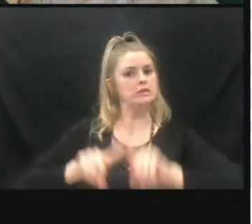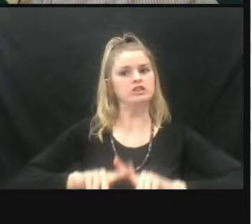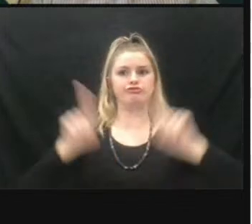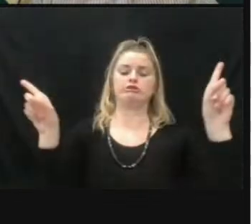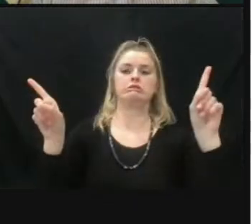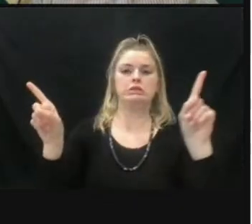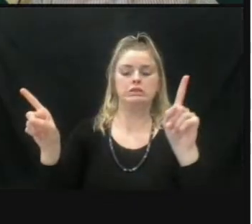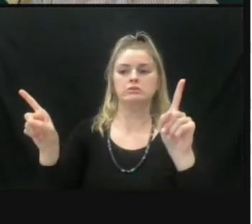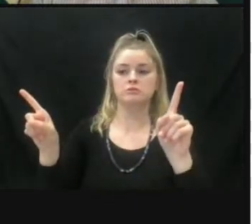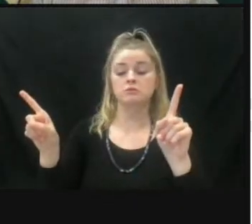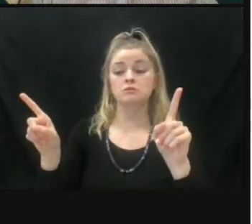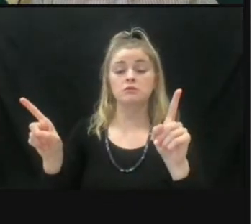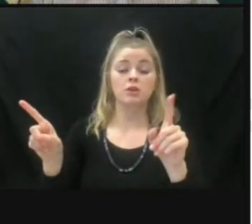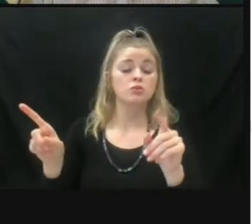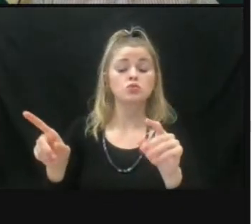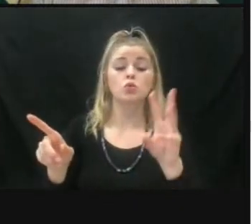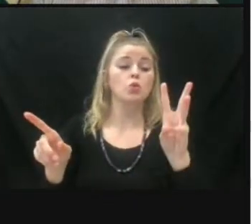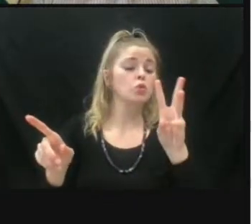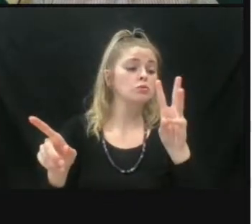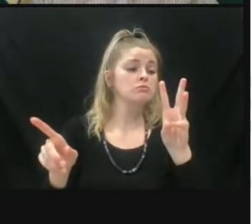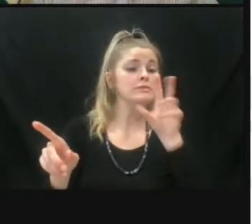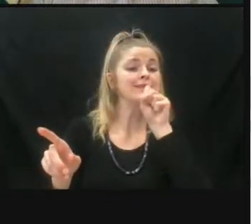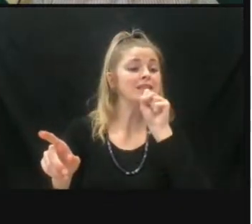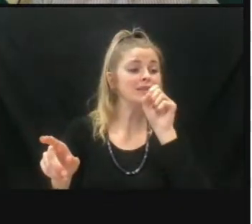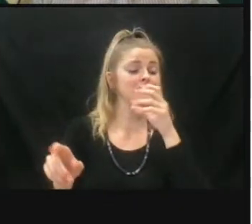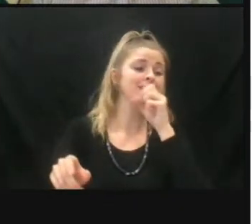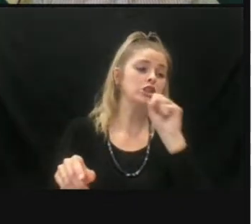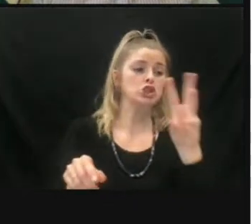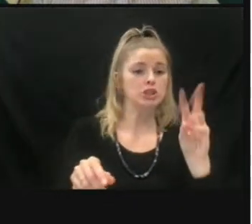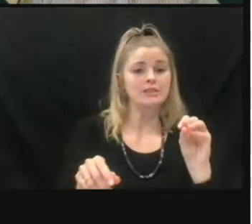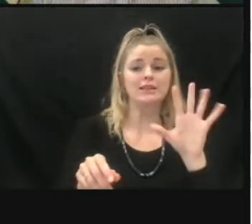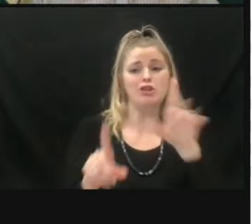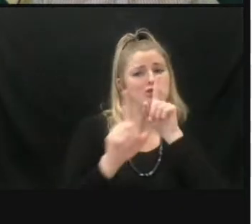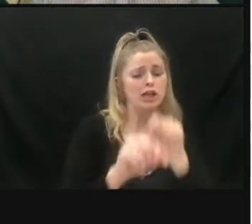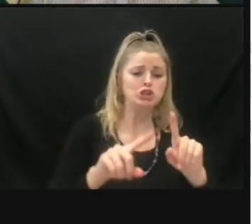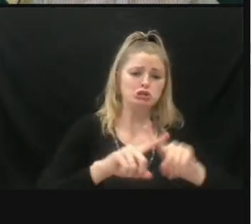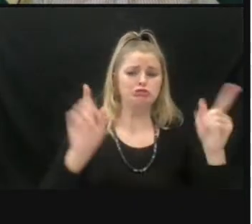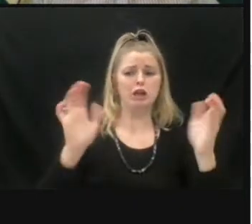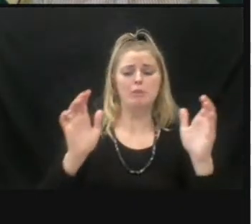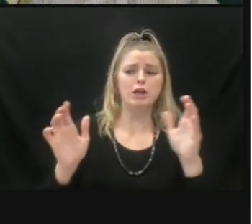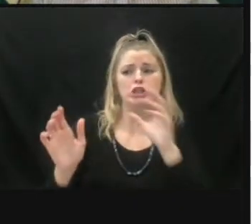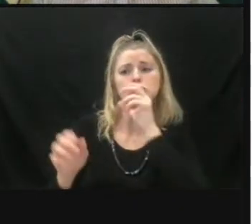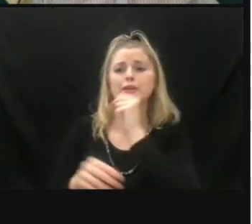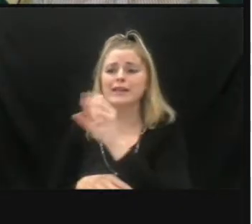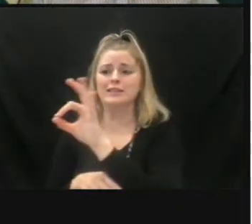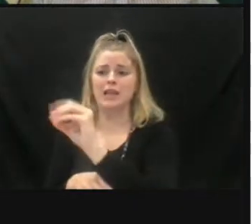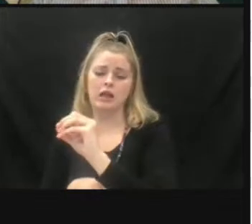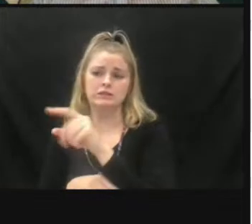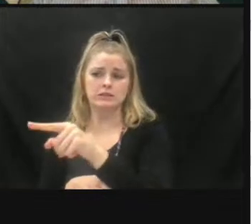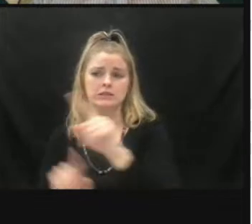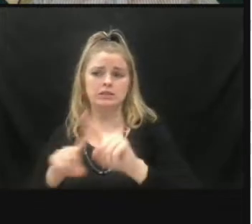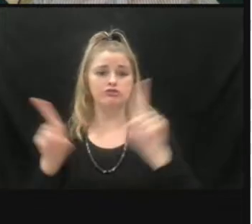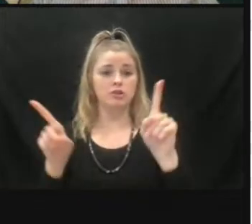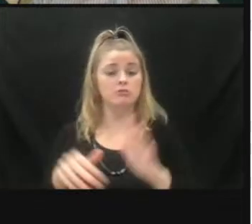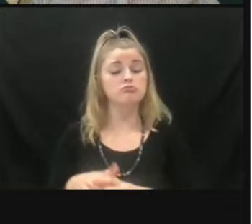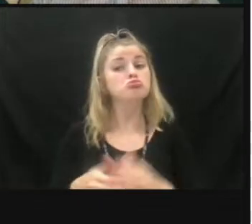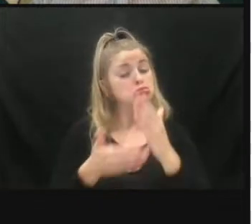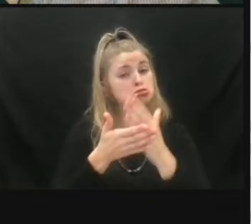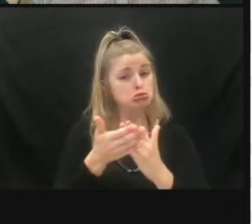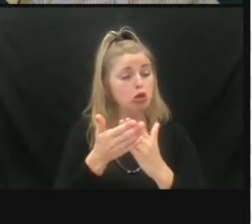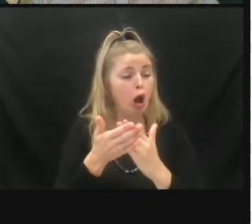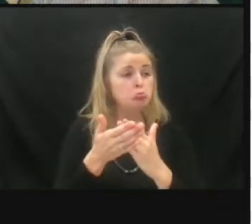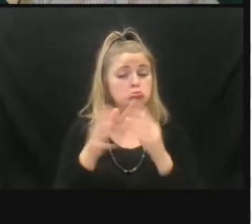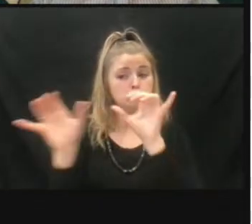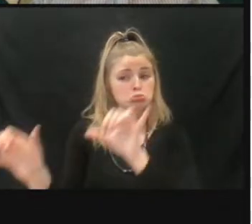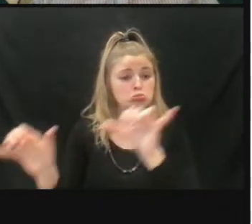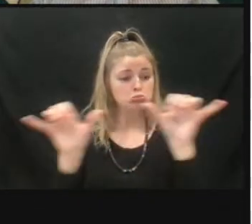their 90s and people in their 60s, both male and female. Though many of the answers that we got intersected, all